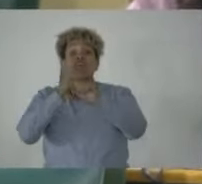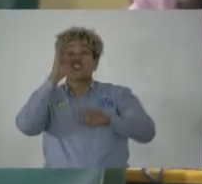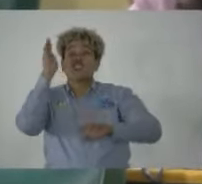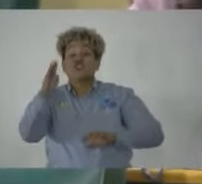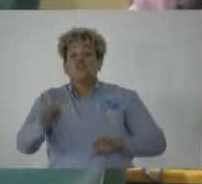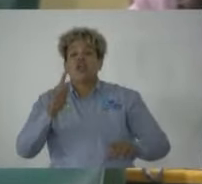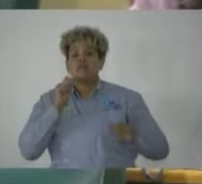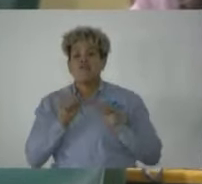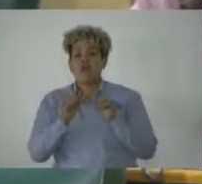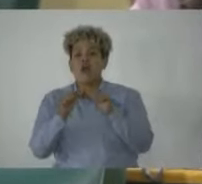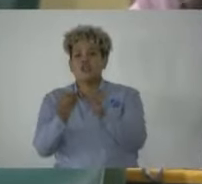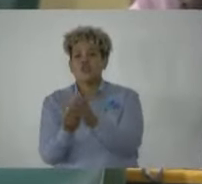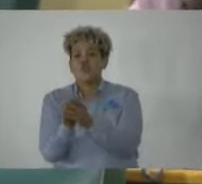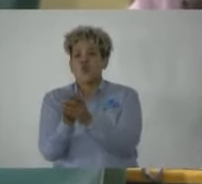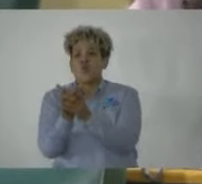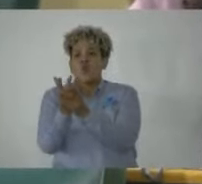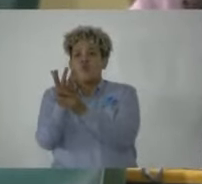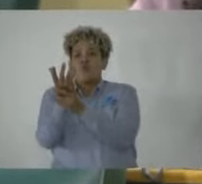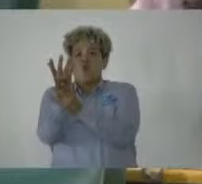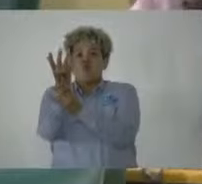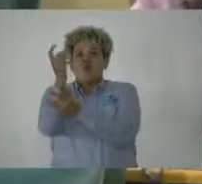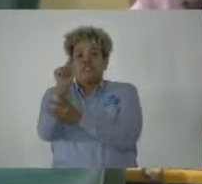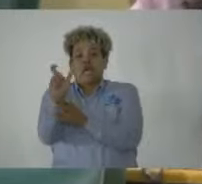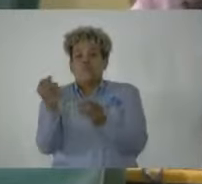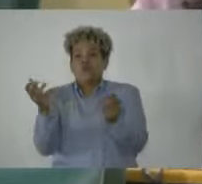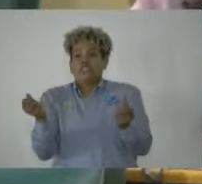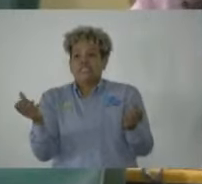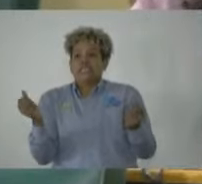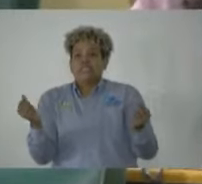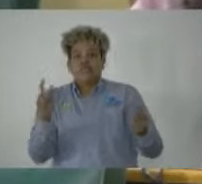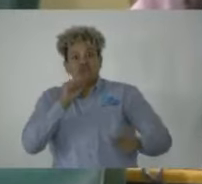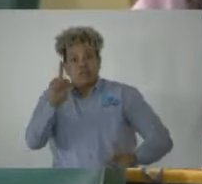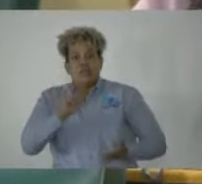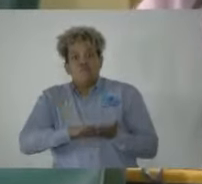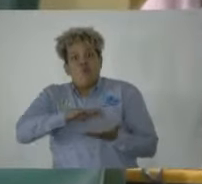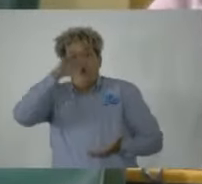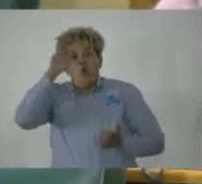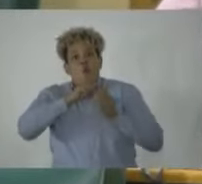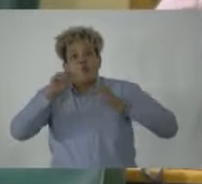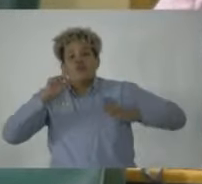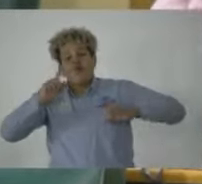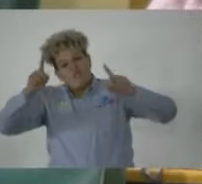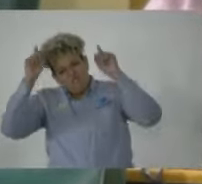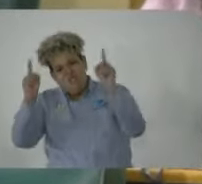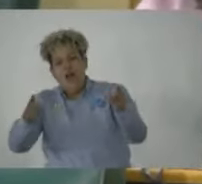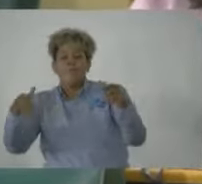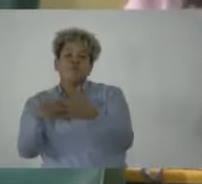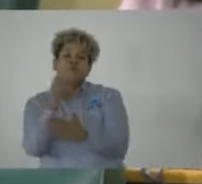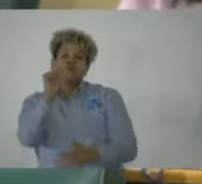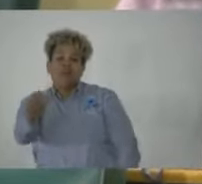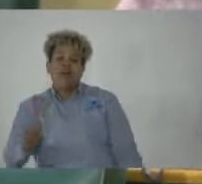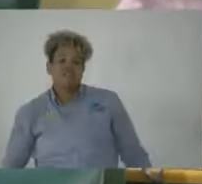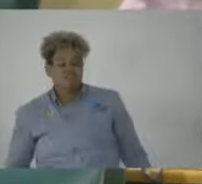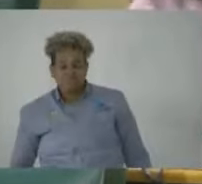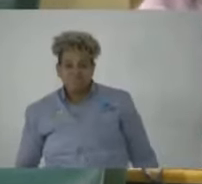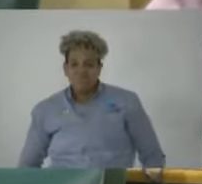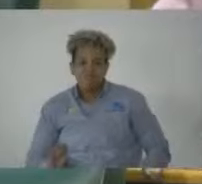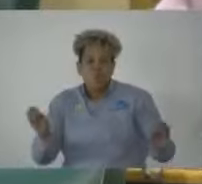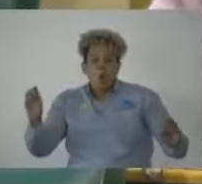of continuously increasing tax revenues in real terms without the imposition of any new taxes.